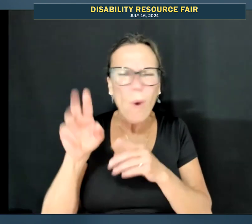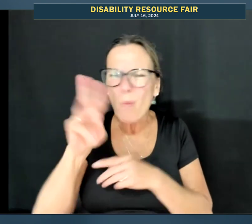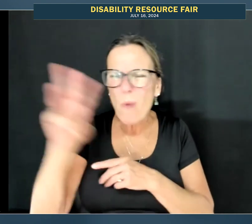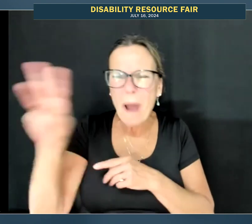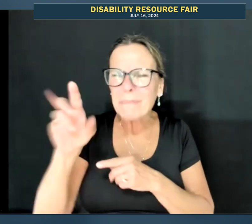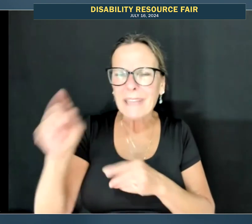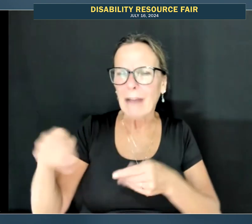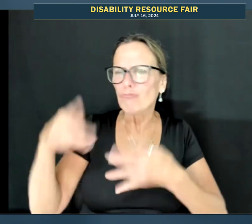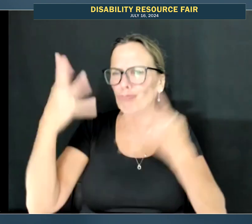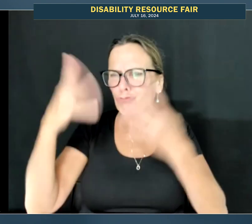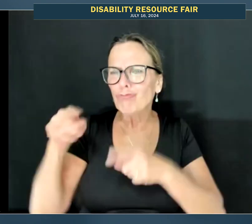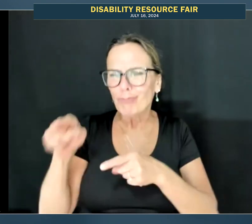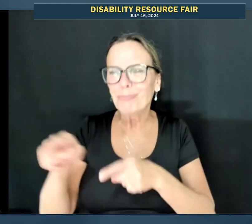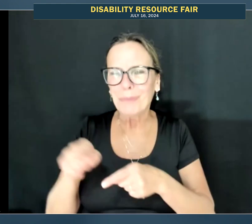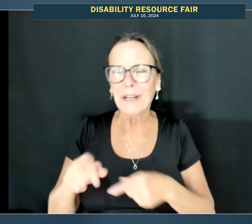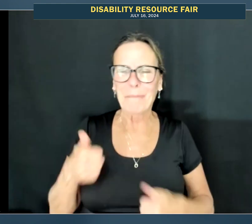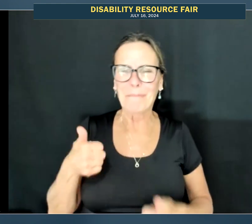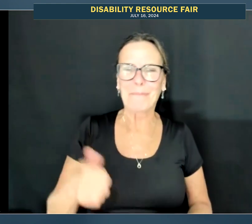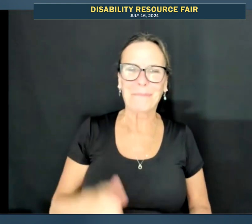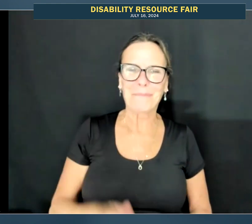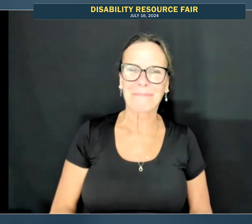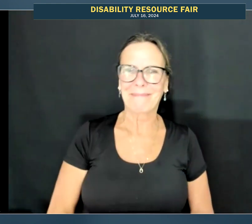question and answer section.